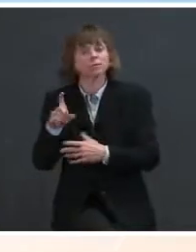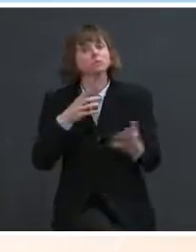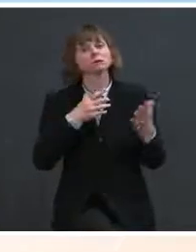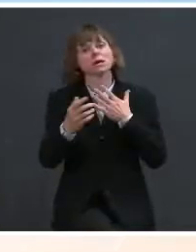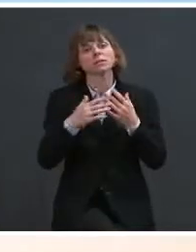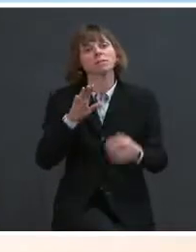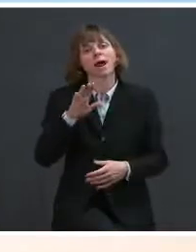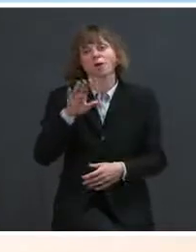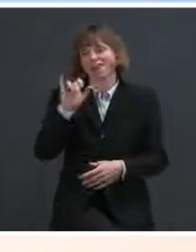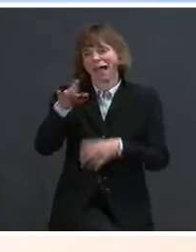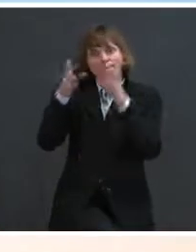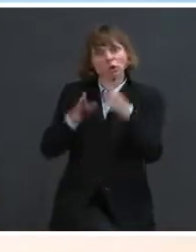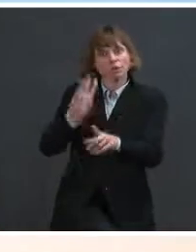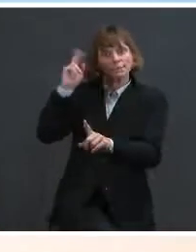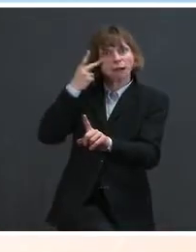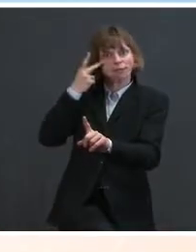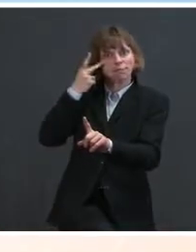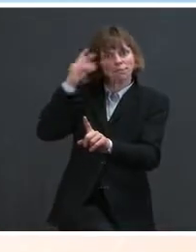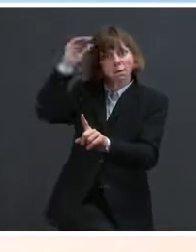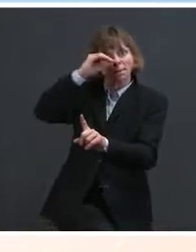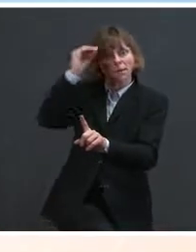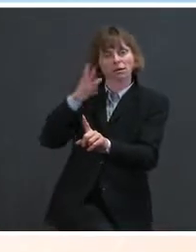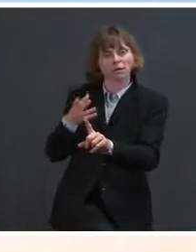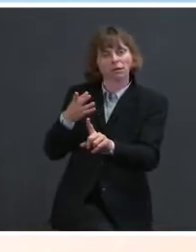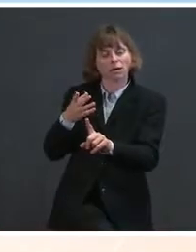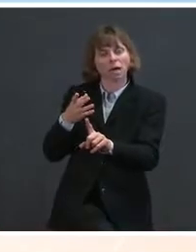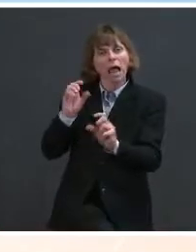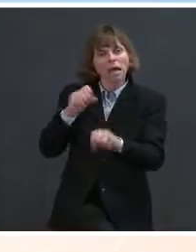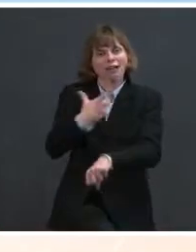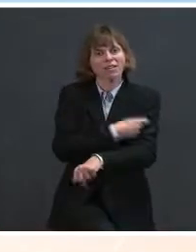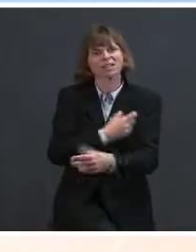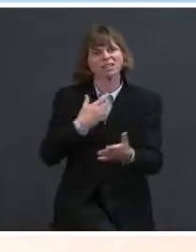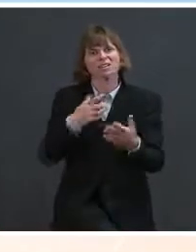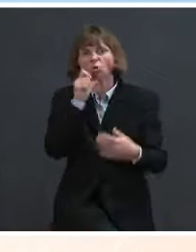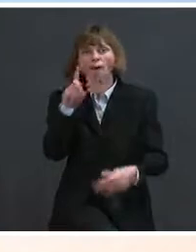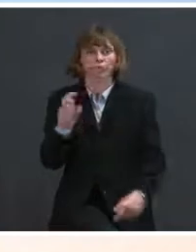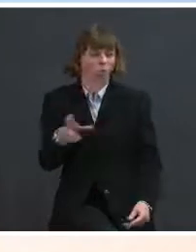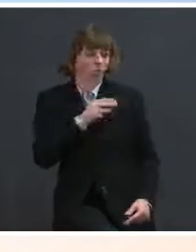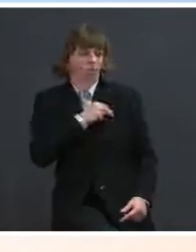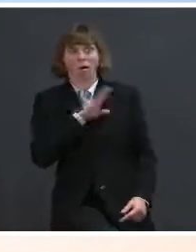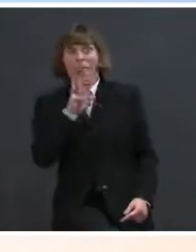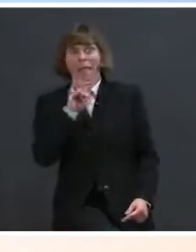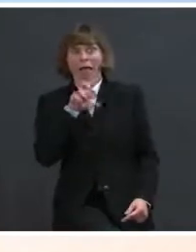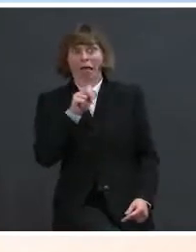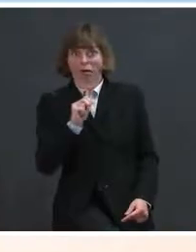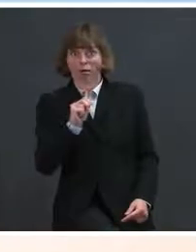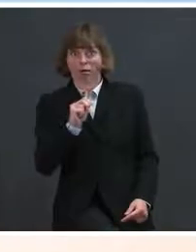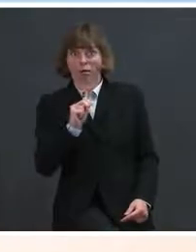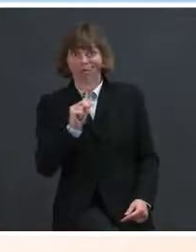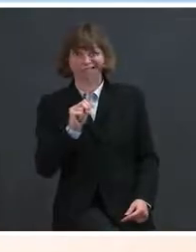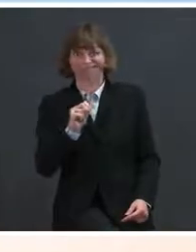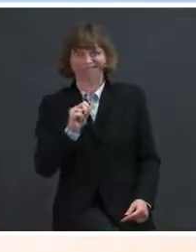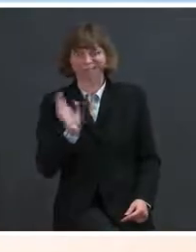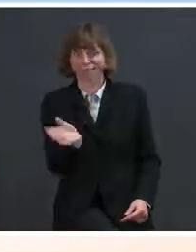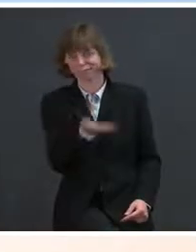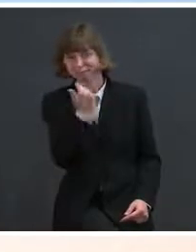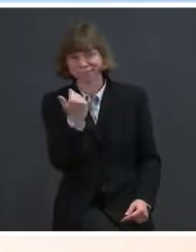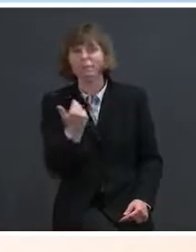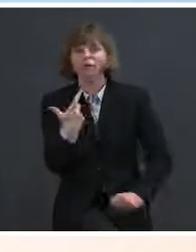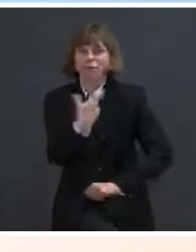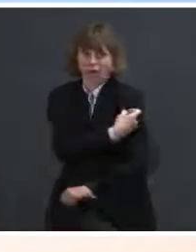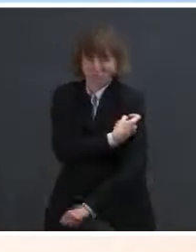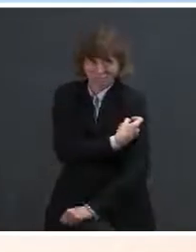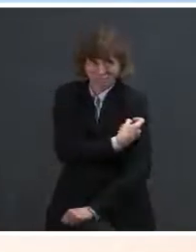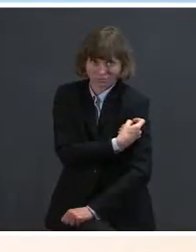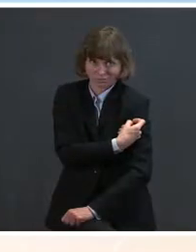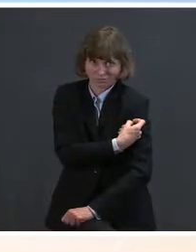can get the vaccine, and they don't need to wear a Joe Biden sticker in order to do that. But we also recognize, as I noted in response to the earlier question,